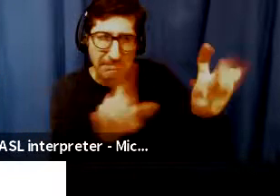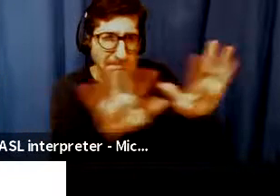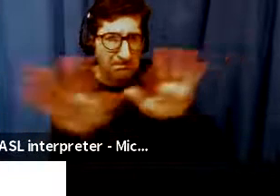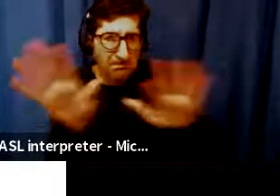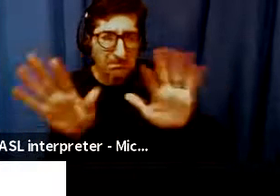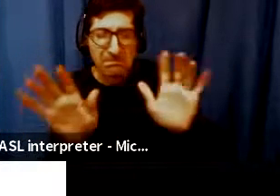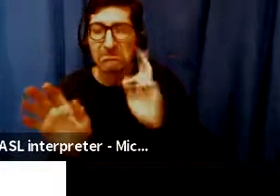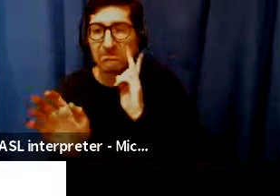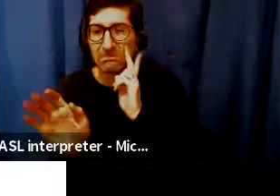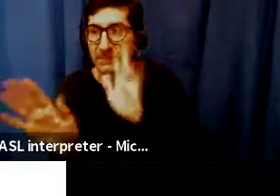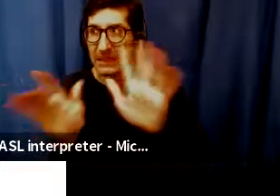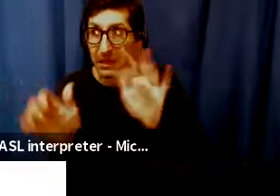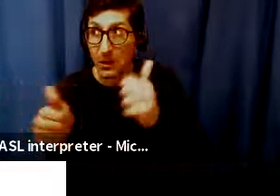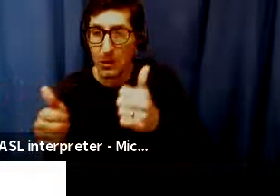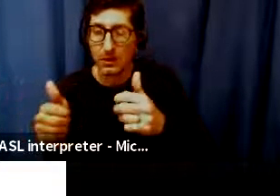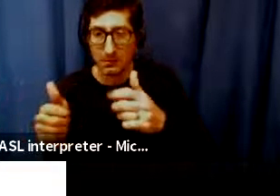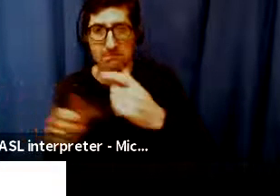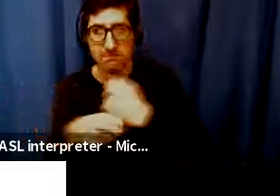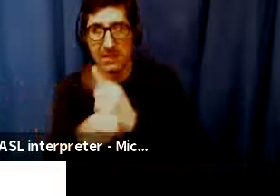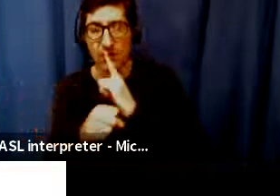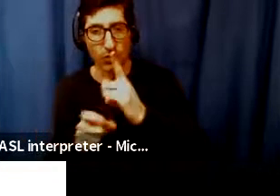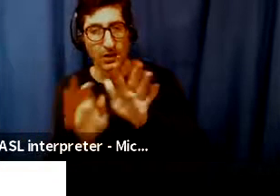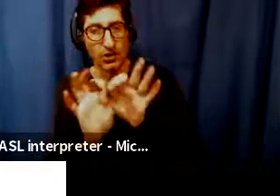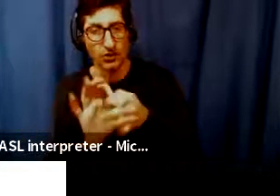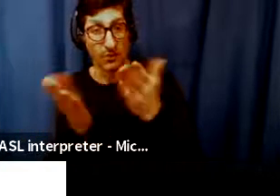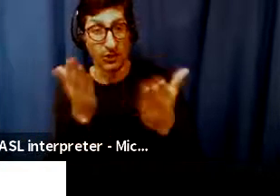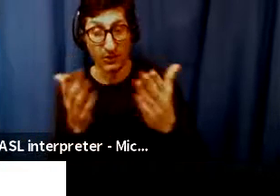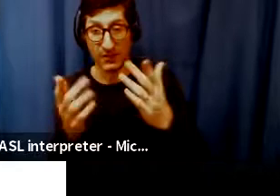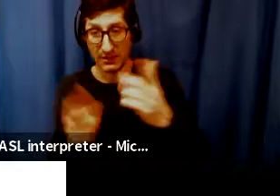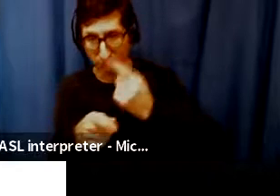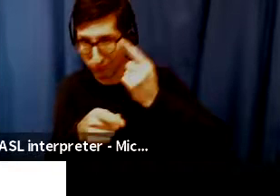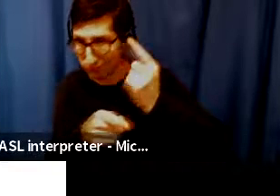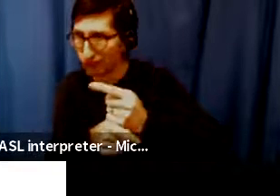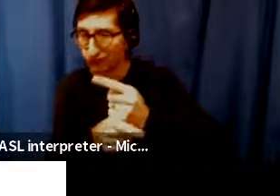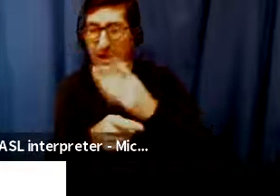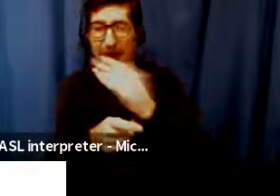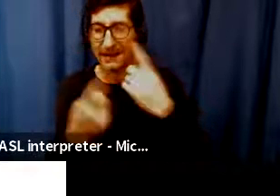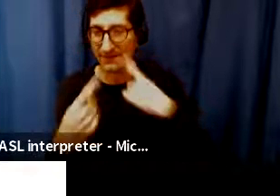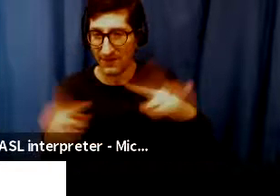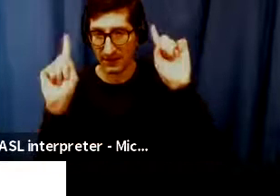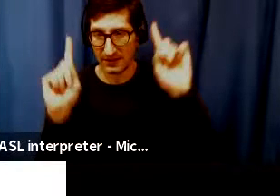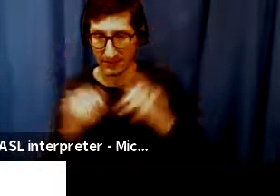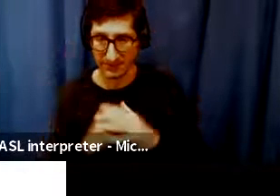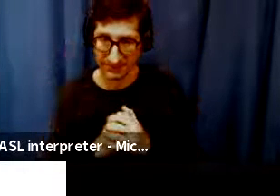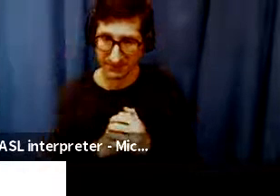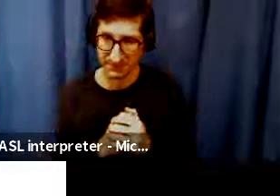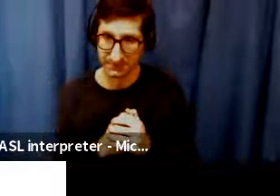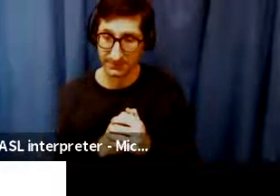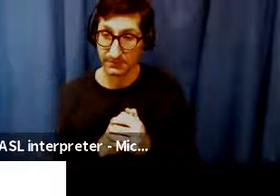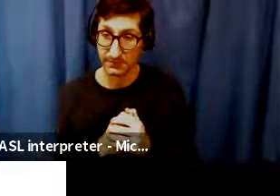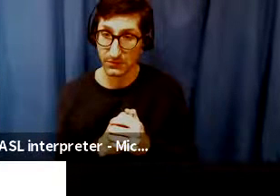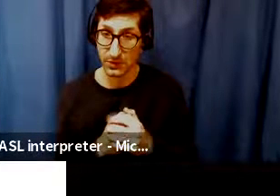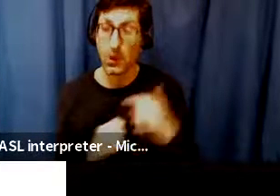the interpreting service is accurate and effective. We've had some very